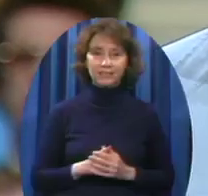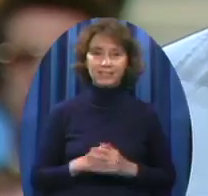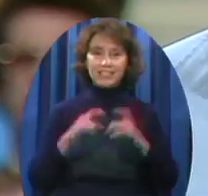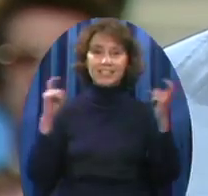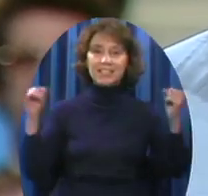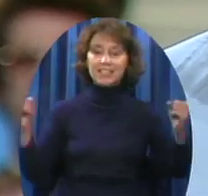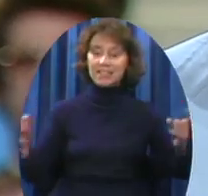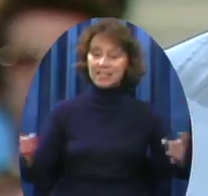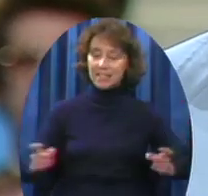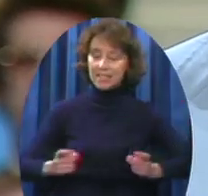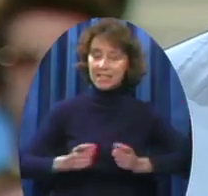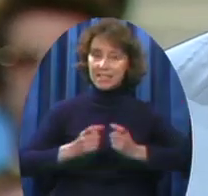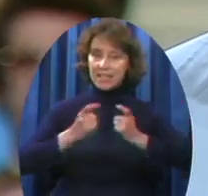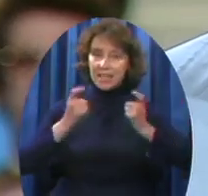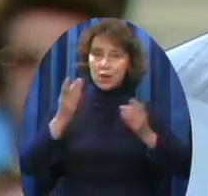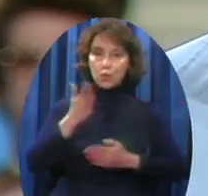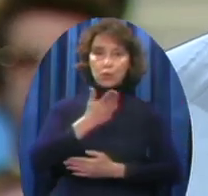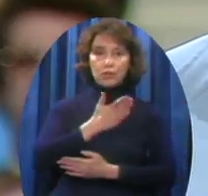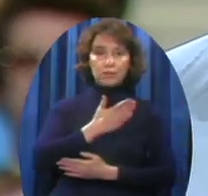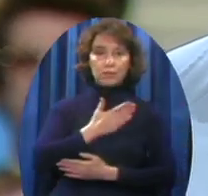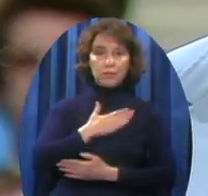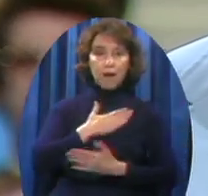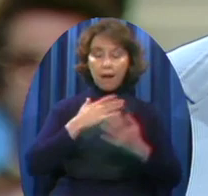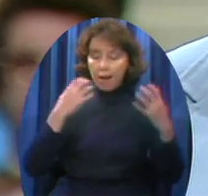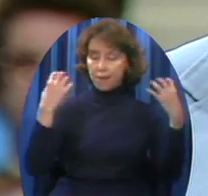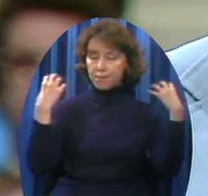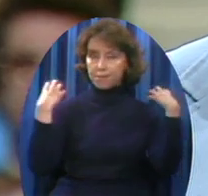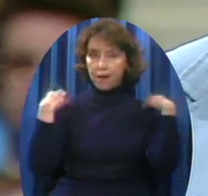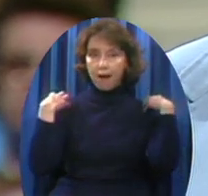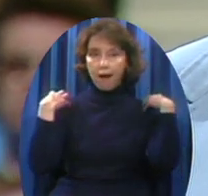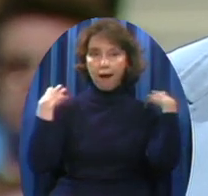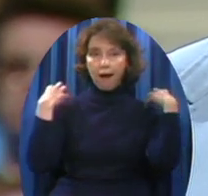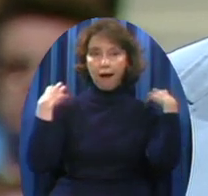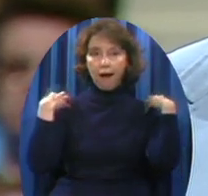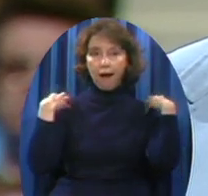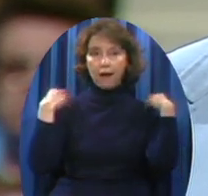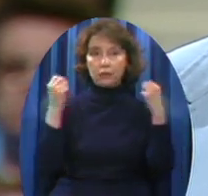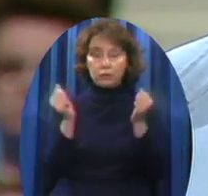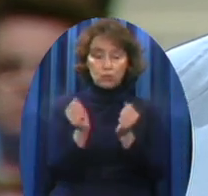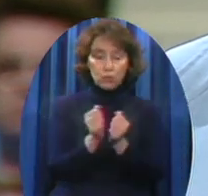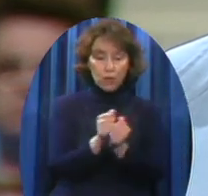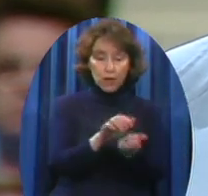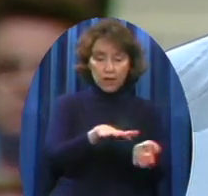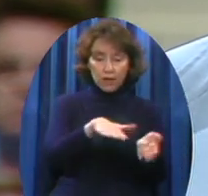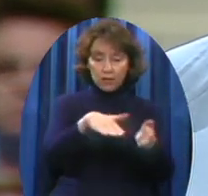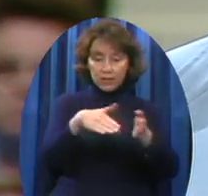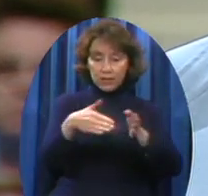Sin was my master, with death as